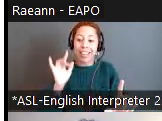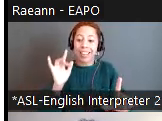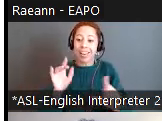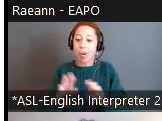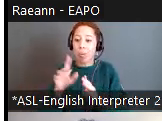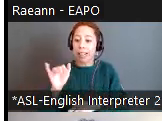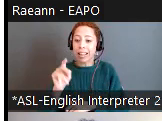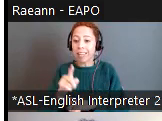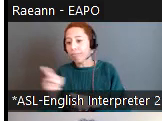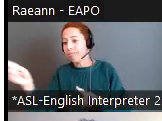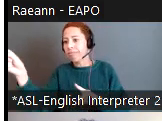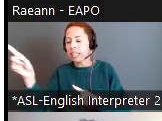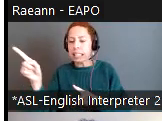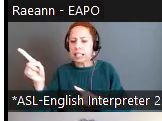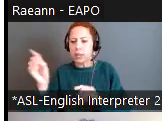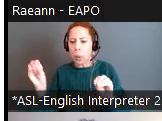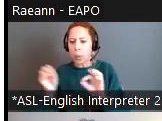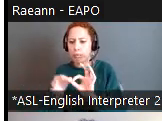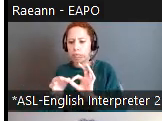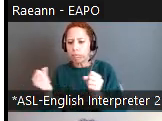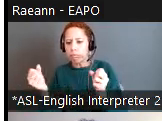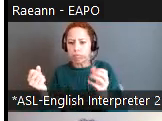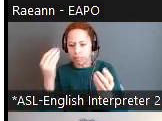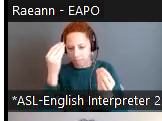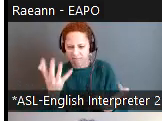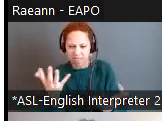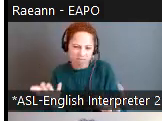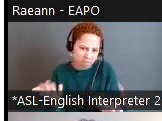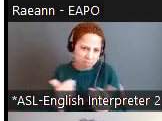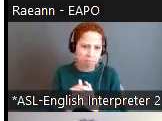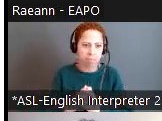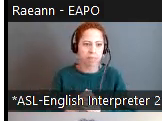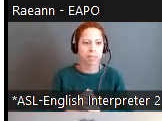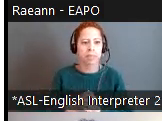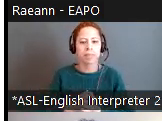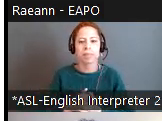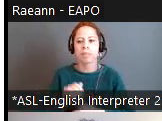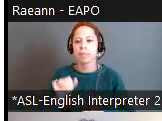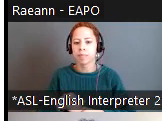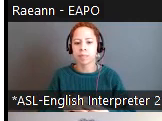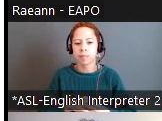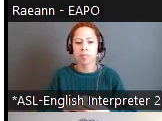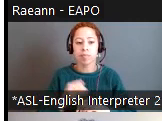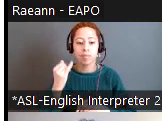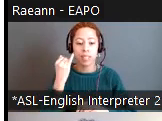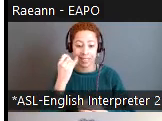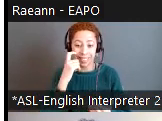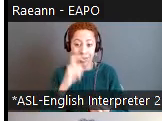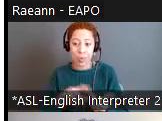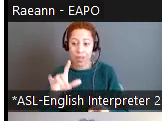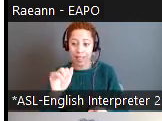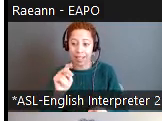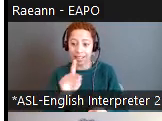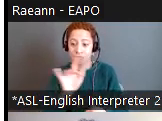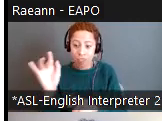going to necessarily get the benefit of the ASL interpreter. So feel free, if you see the link getting dropped there, please feel